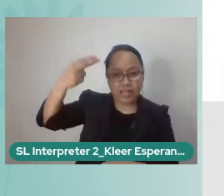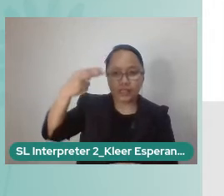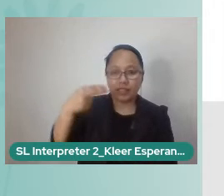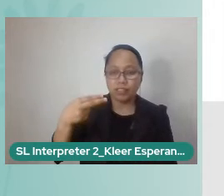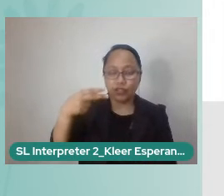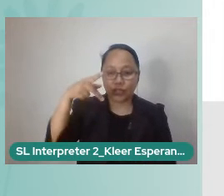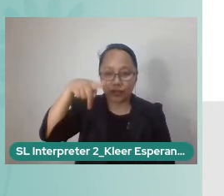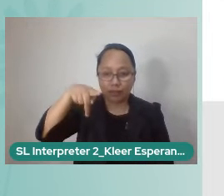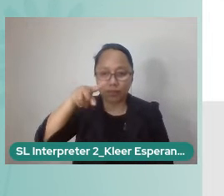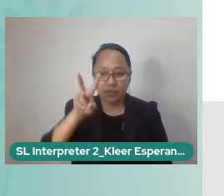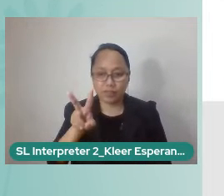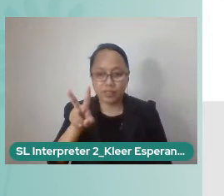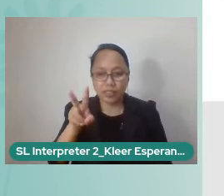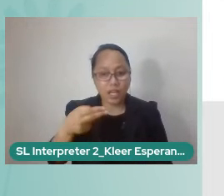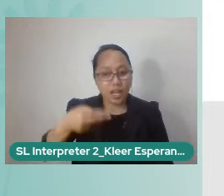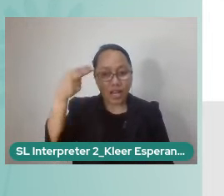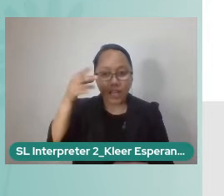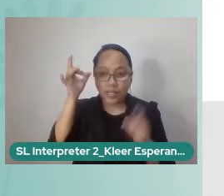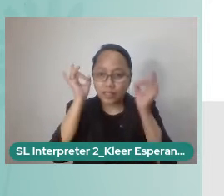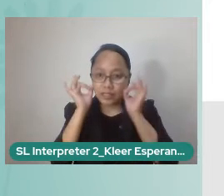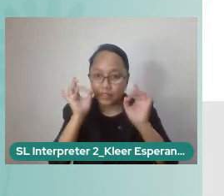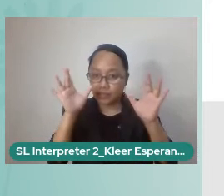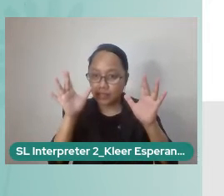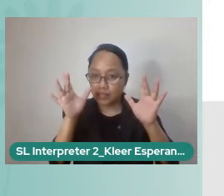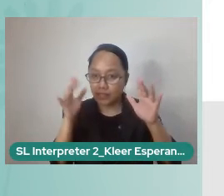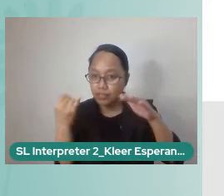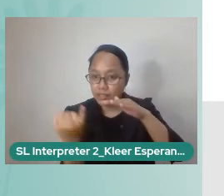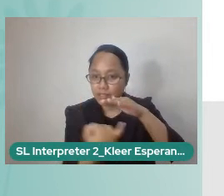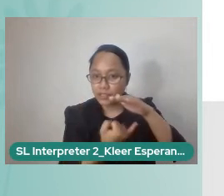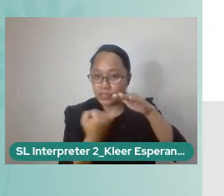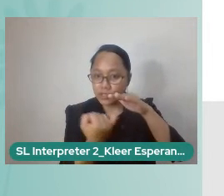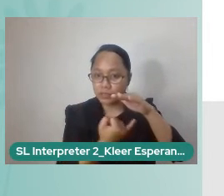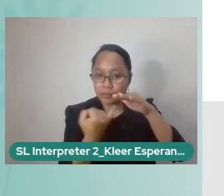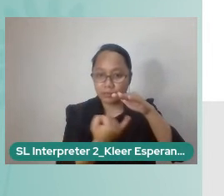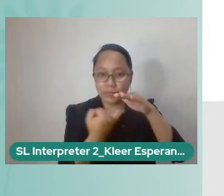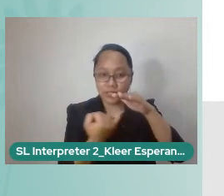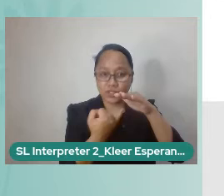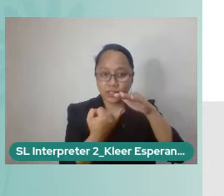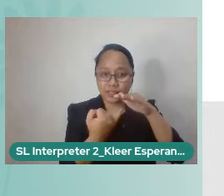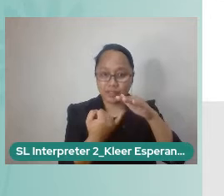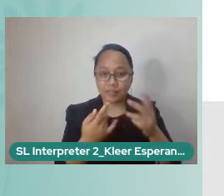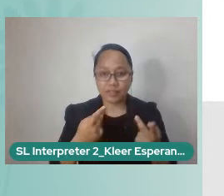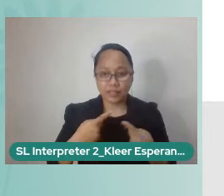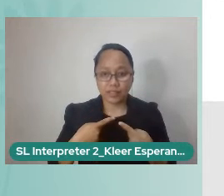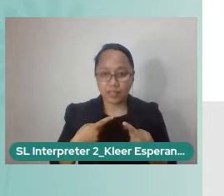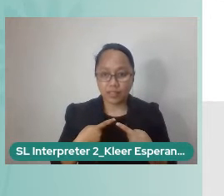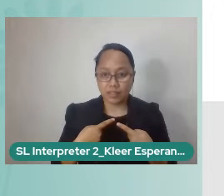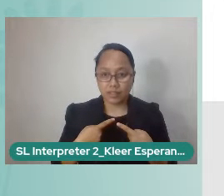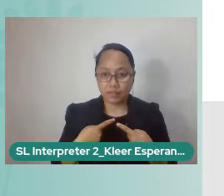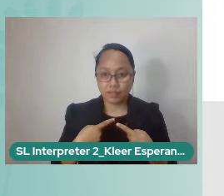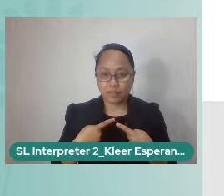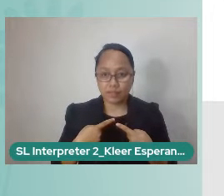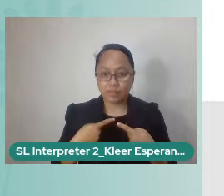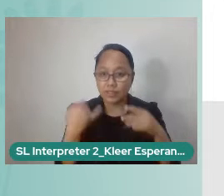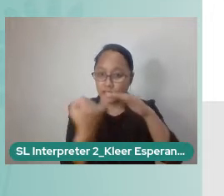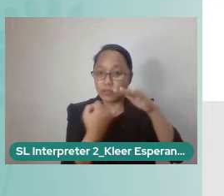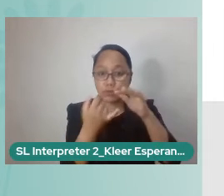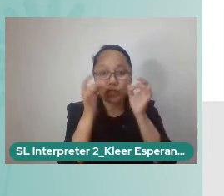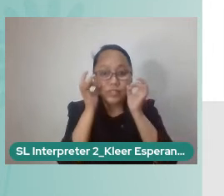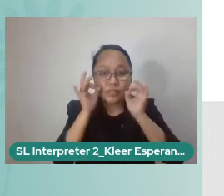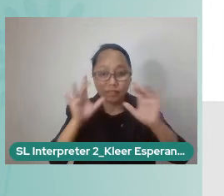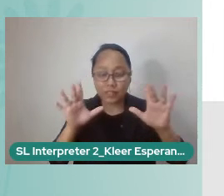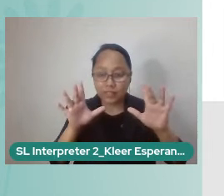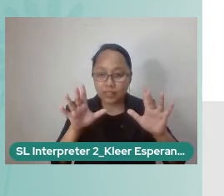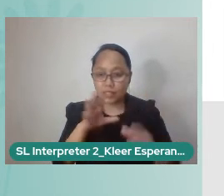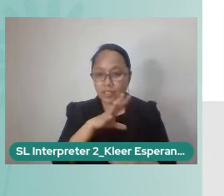CIN3 her cumulative incidence is almost 15% over the next 10 or so years.